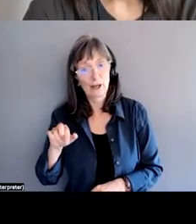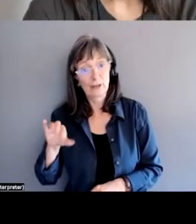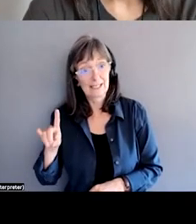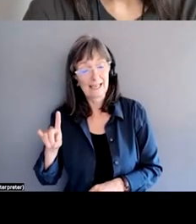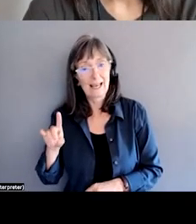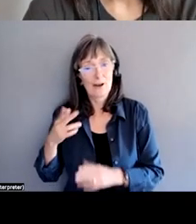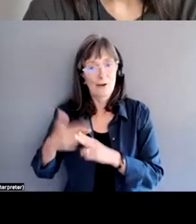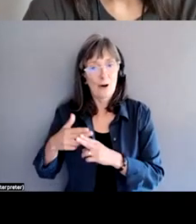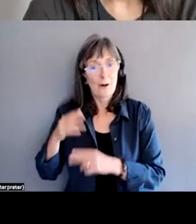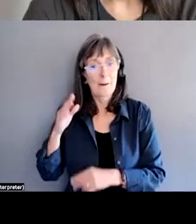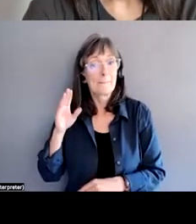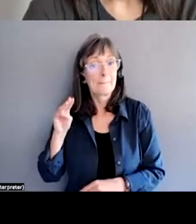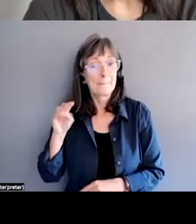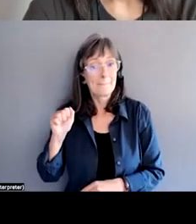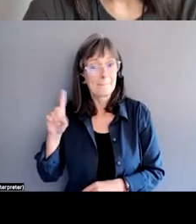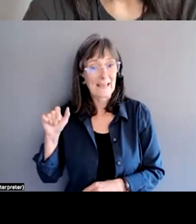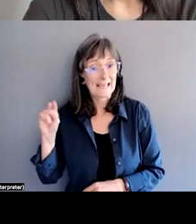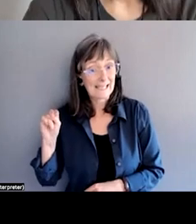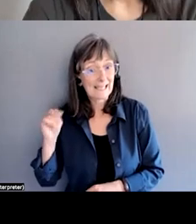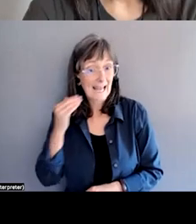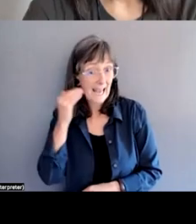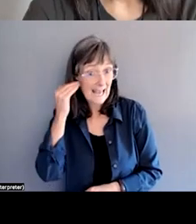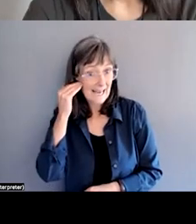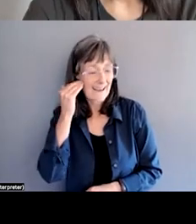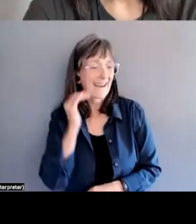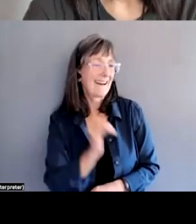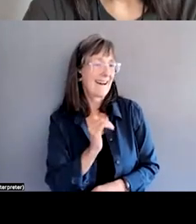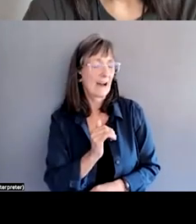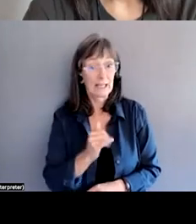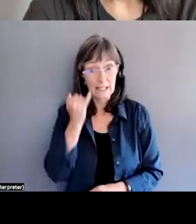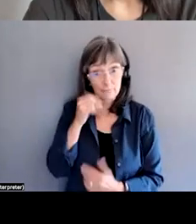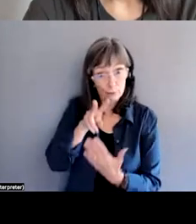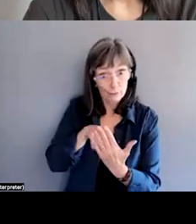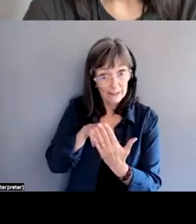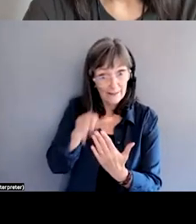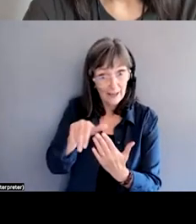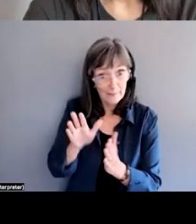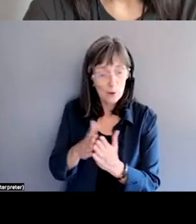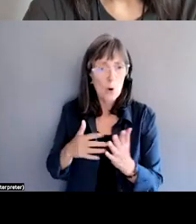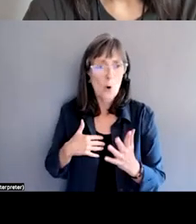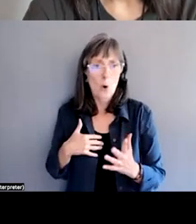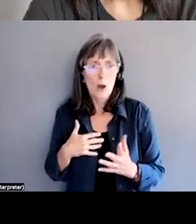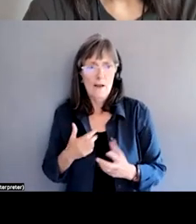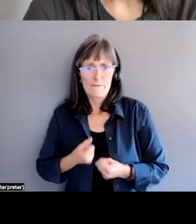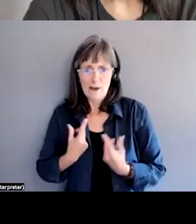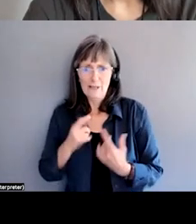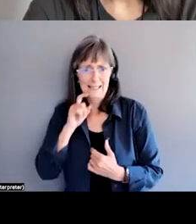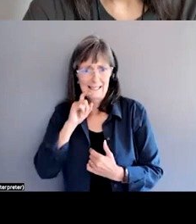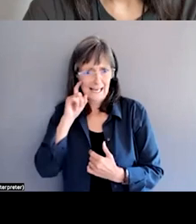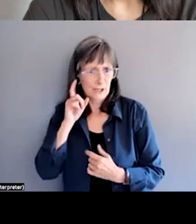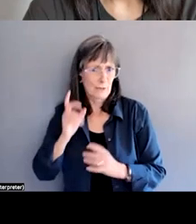Which is, if anybody has read it, it is a very, very explicit, sexually graphic